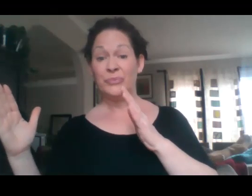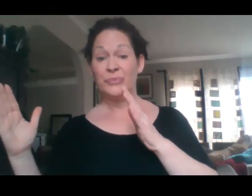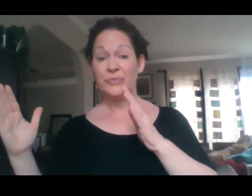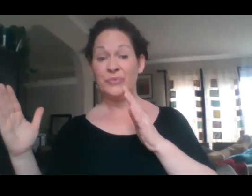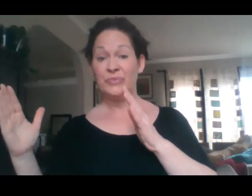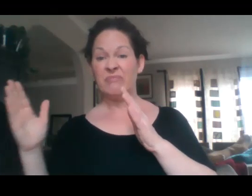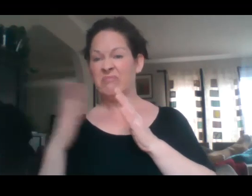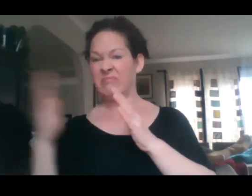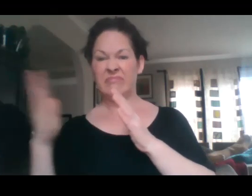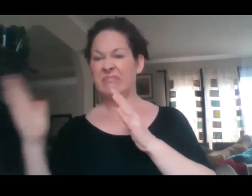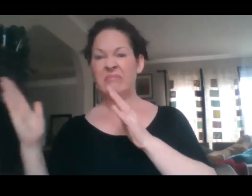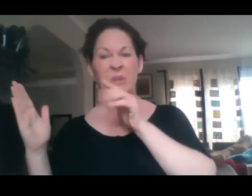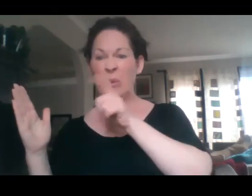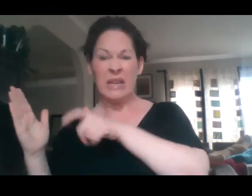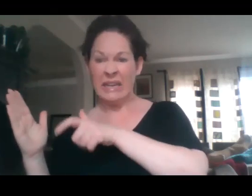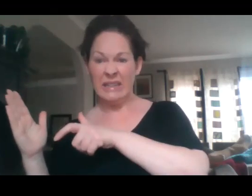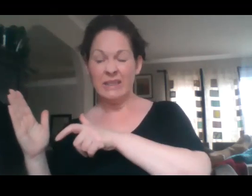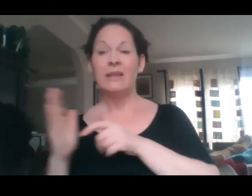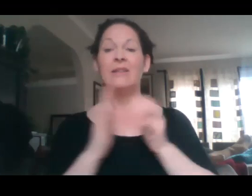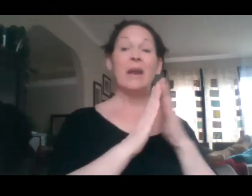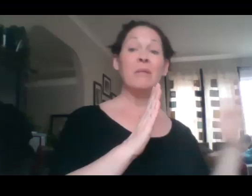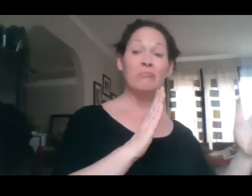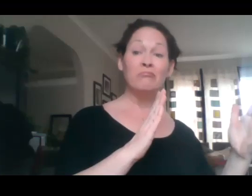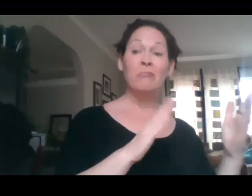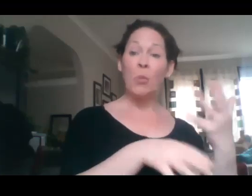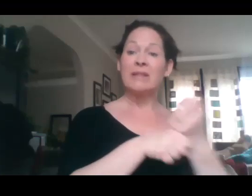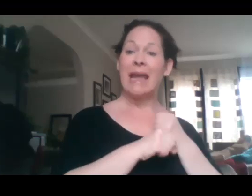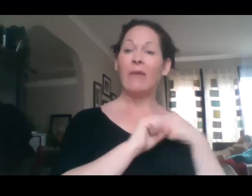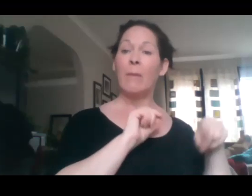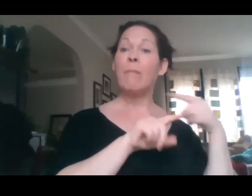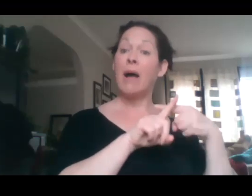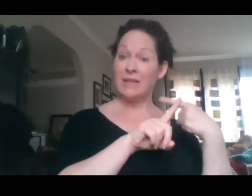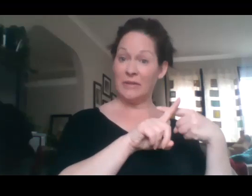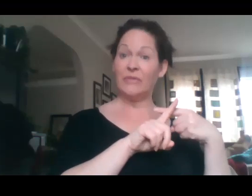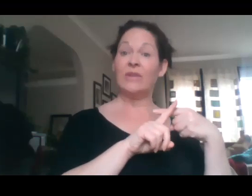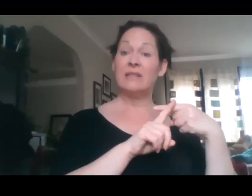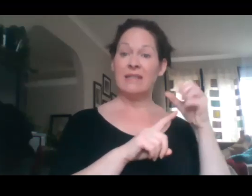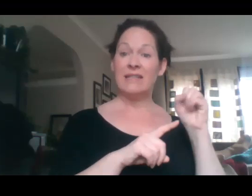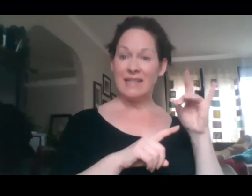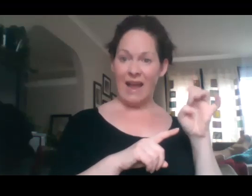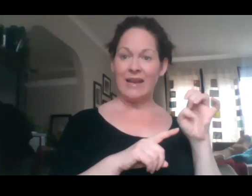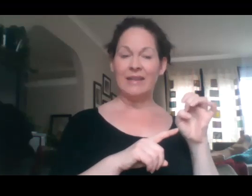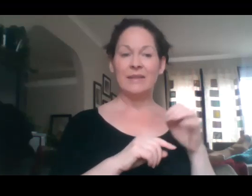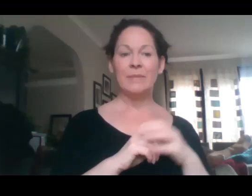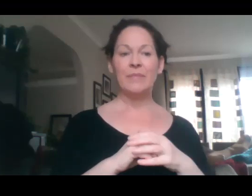that we need, we'll take the positive side of things. So to invert this,